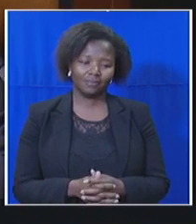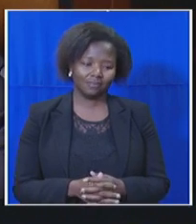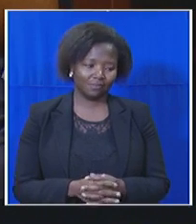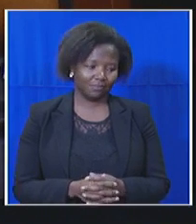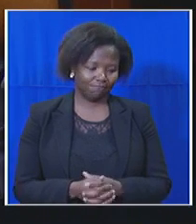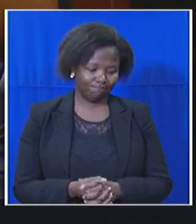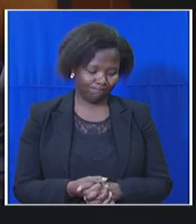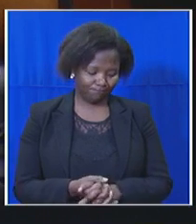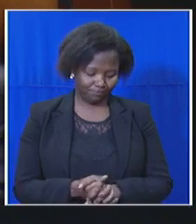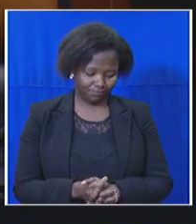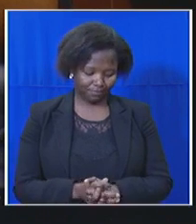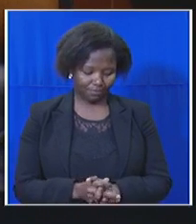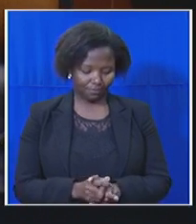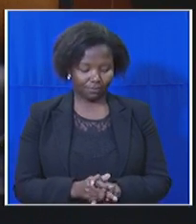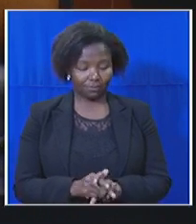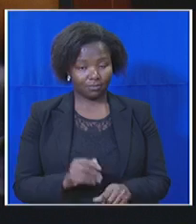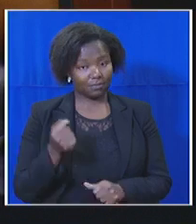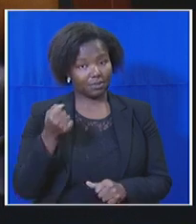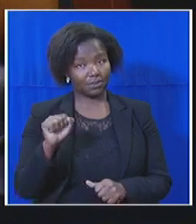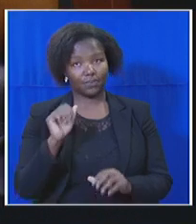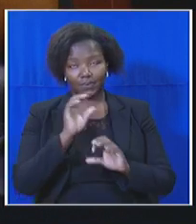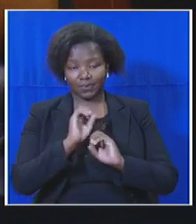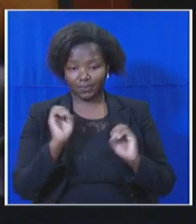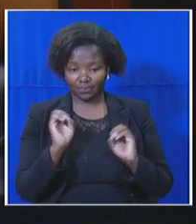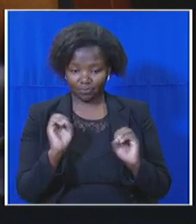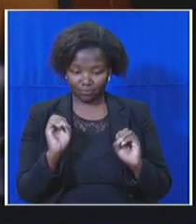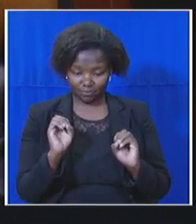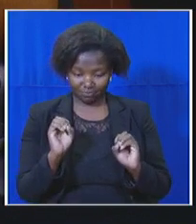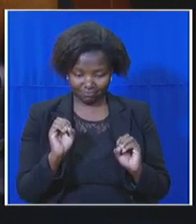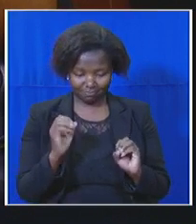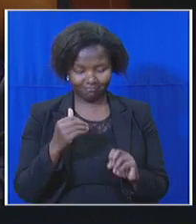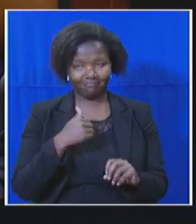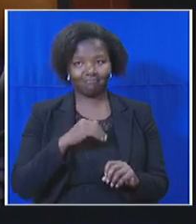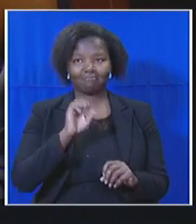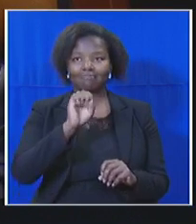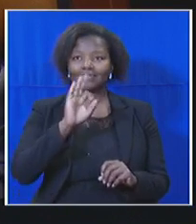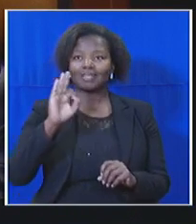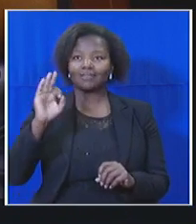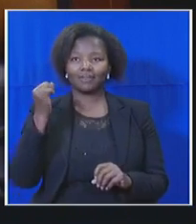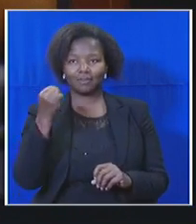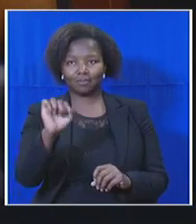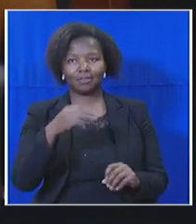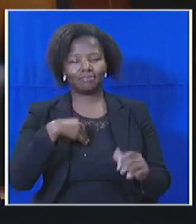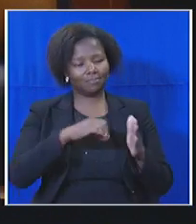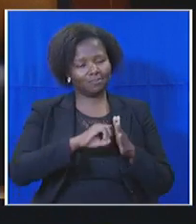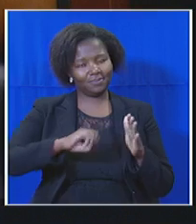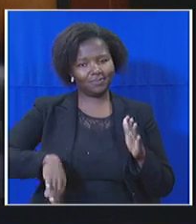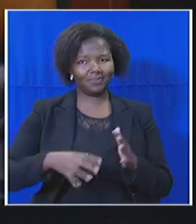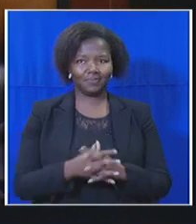If there are no objections, I put the motion. The EFF objects. Okay. Motion falls away.